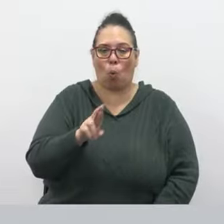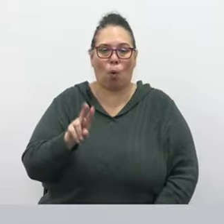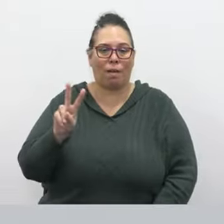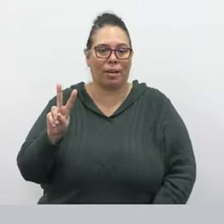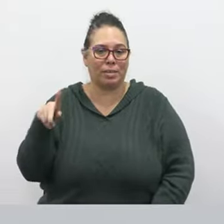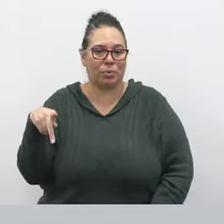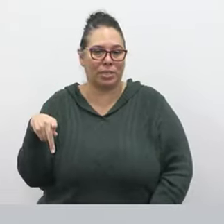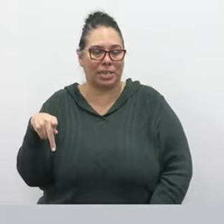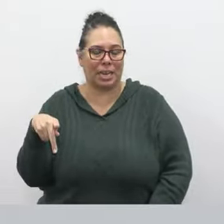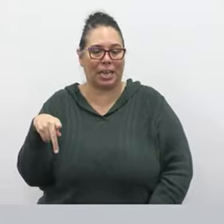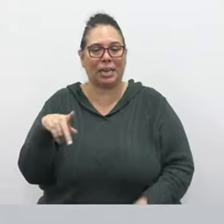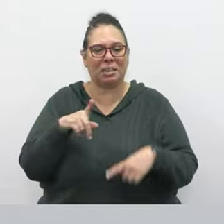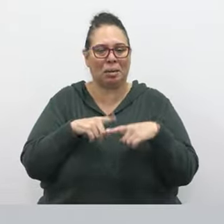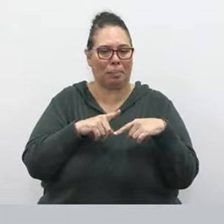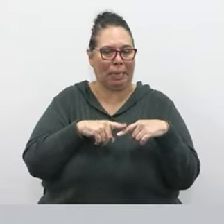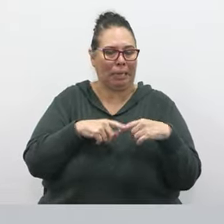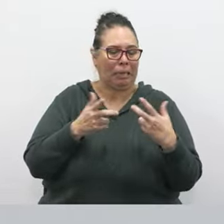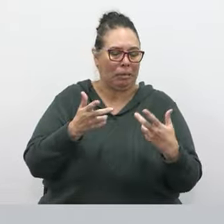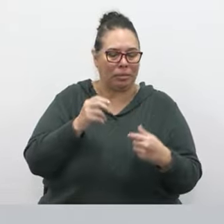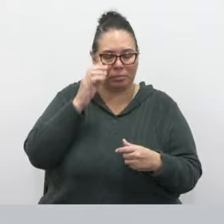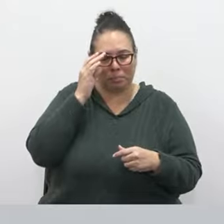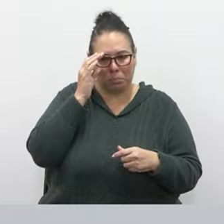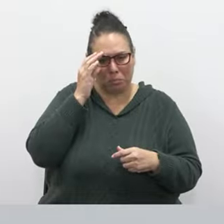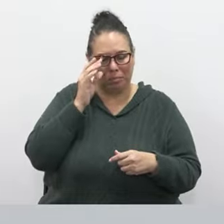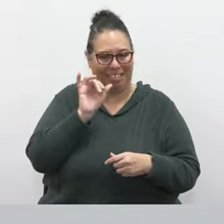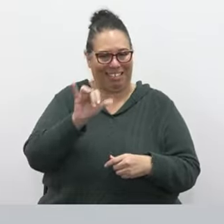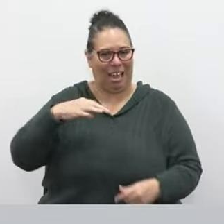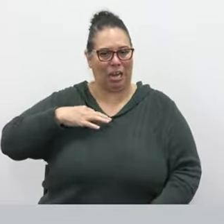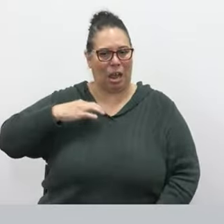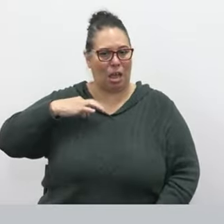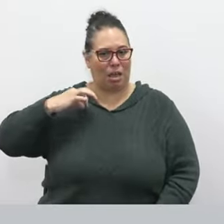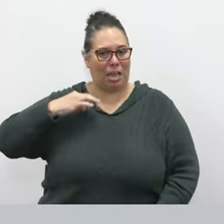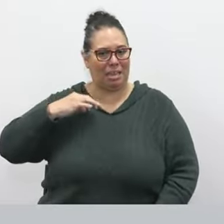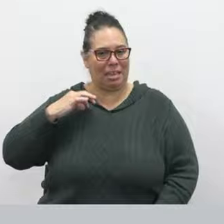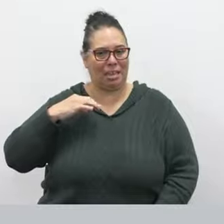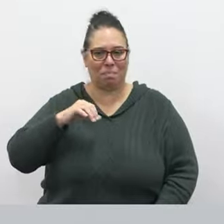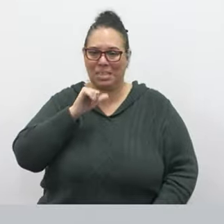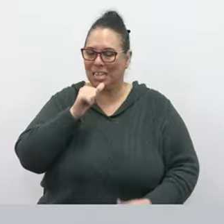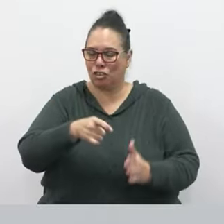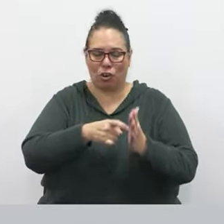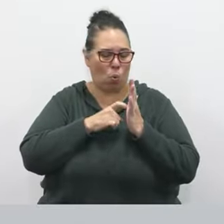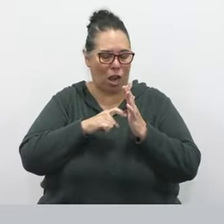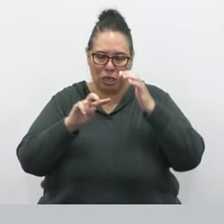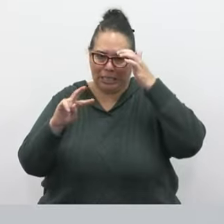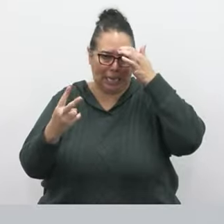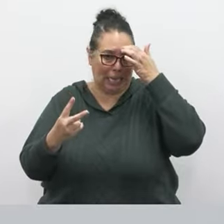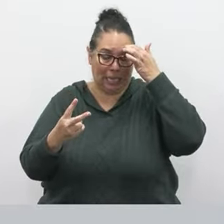depending on where you are in the nomination process. That nomination doesn't require a second.